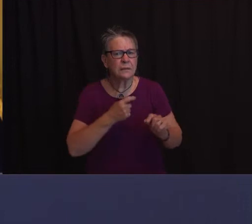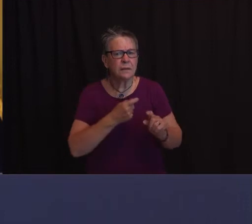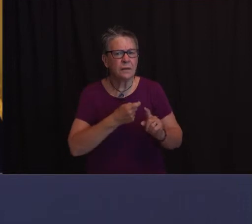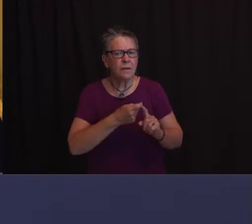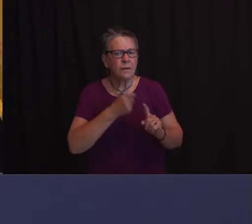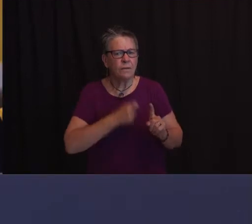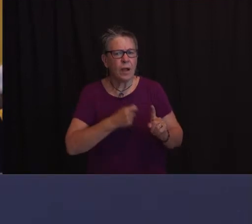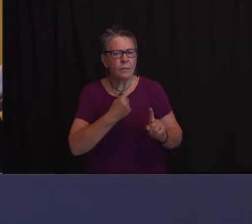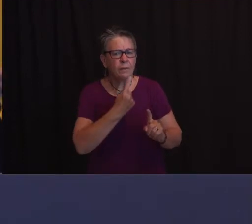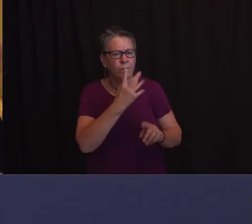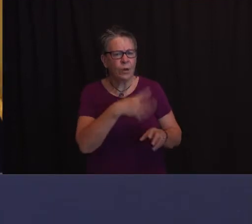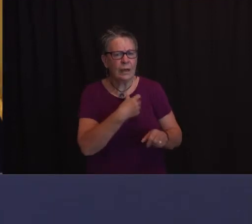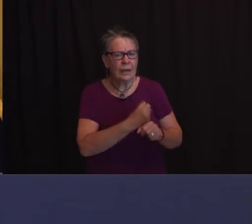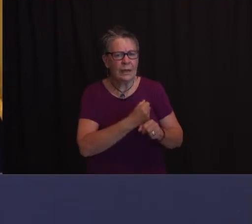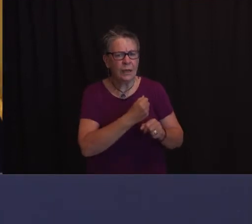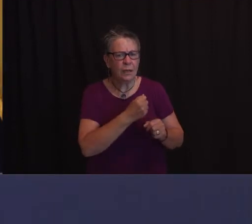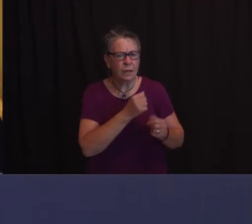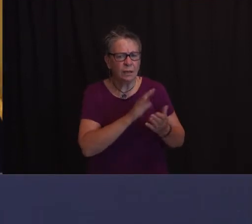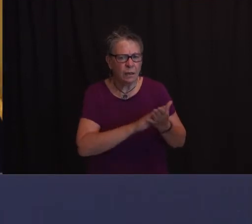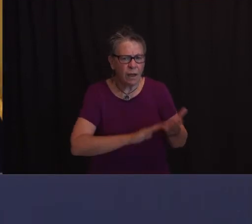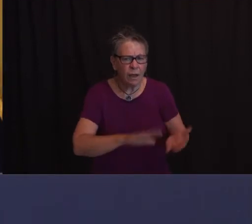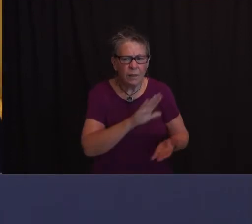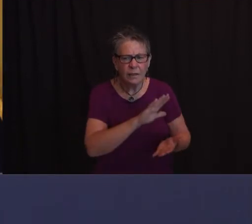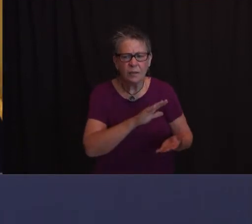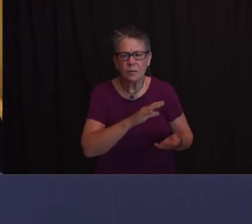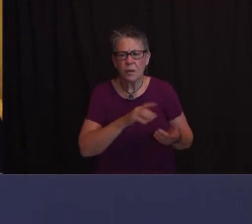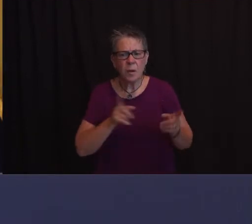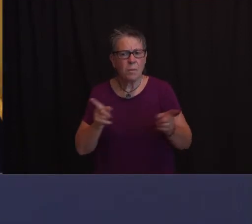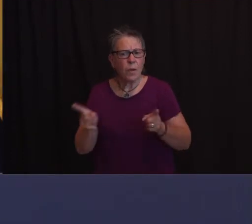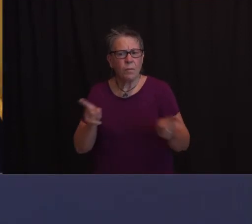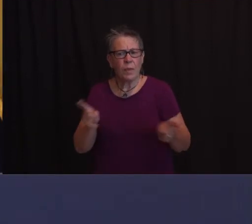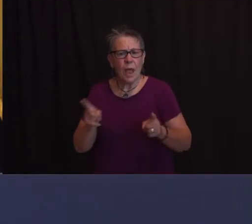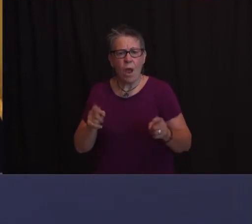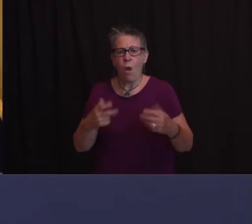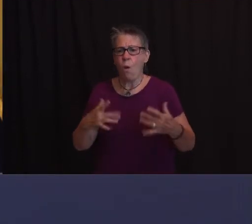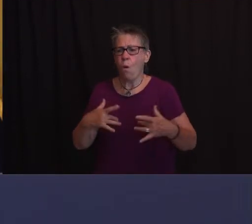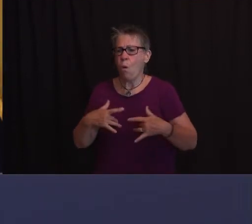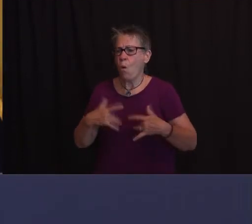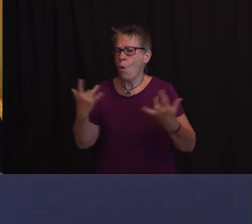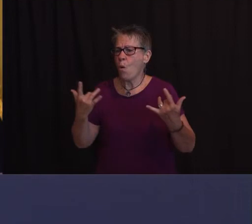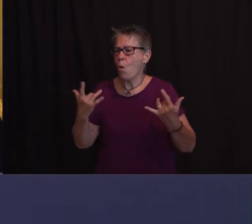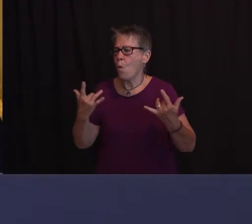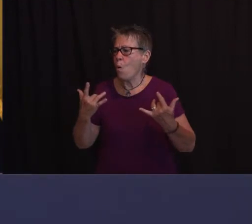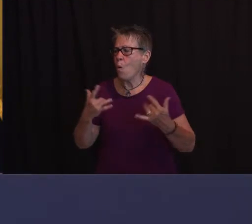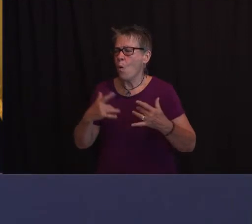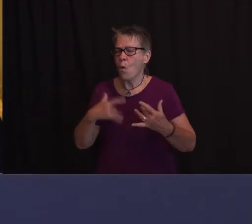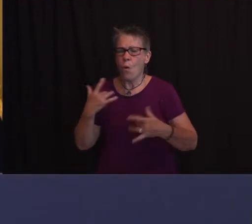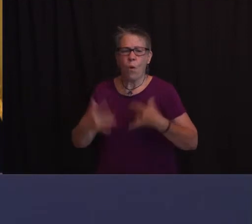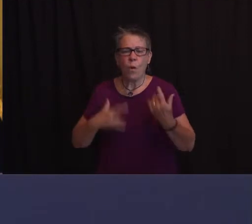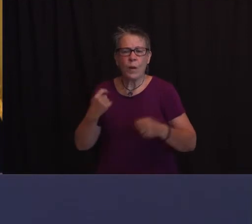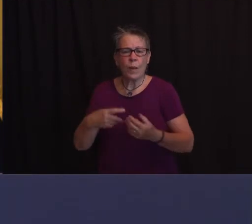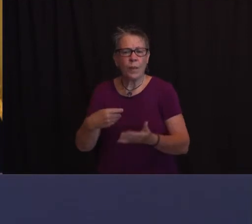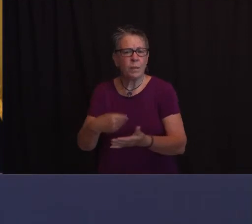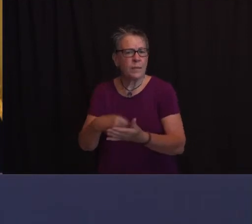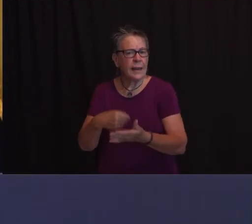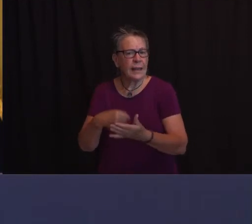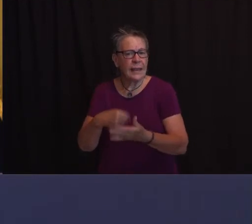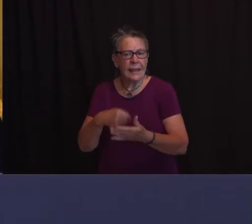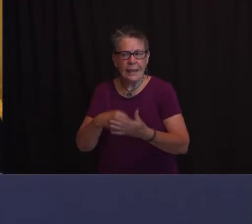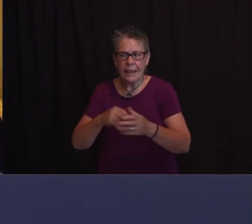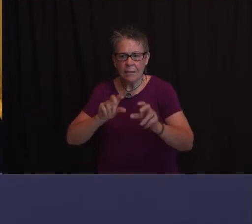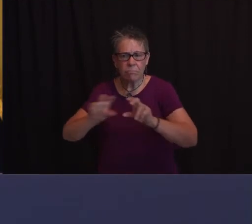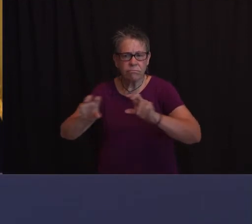announced today. Pat, as always, Dan, Paramel, cast of thousands. Thank you, folks. Please keep doing the right thing. Please,